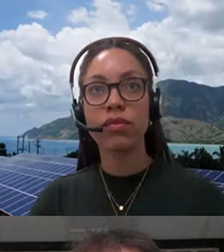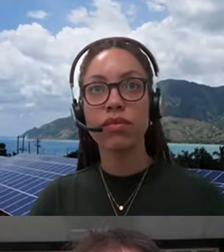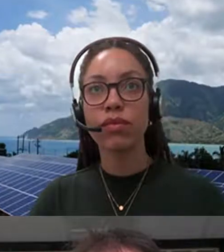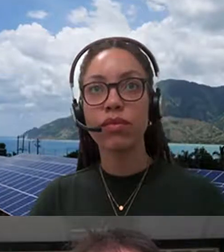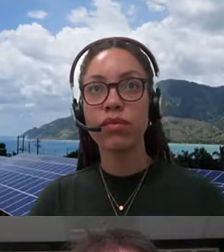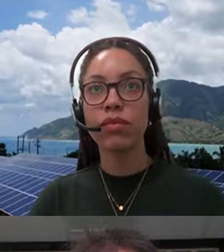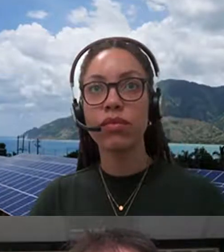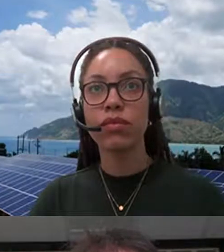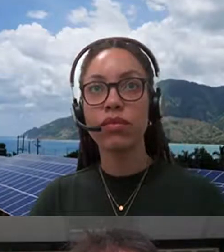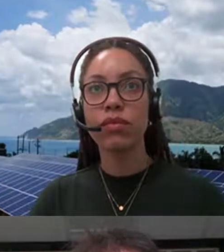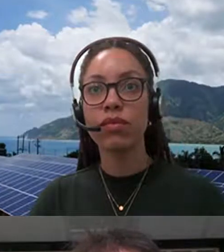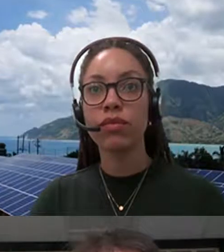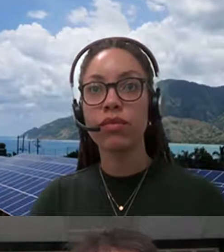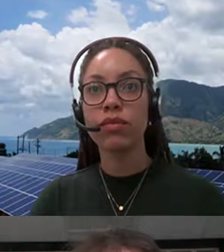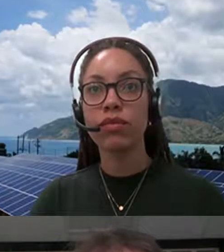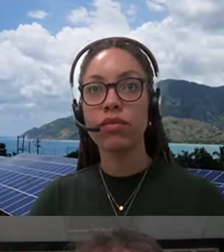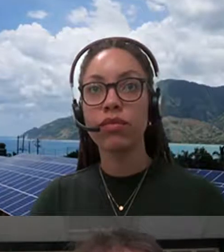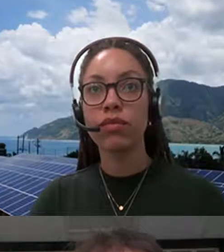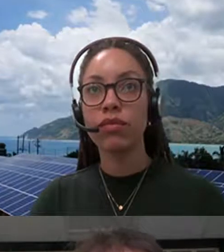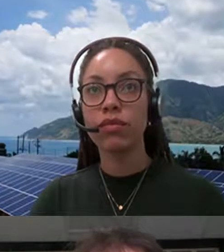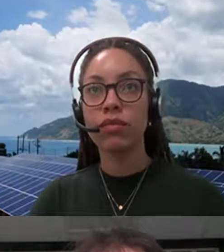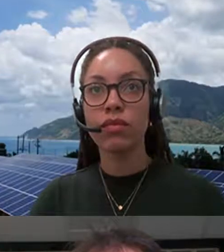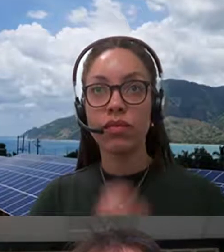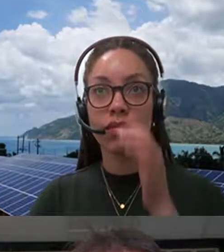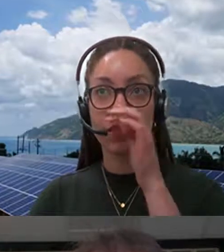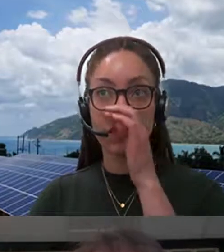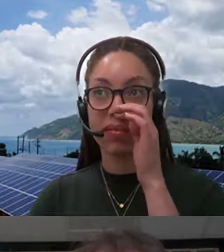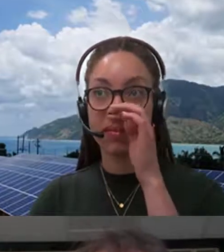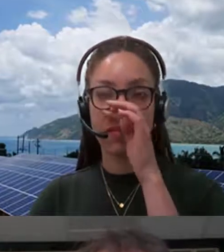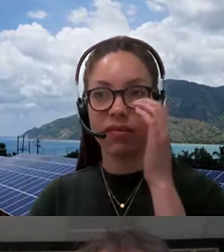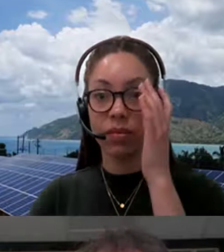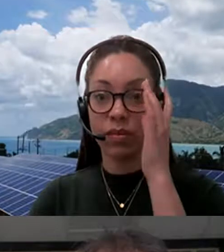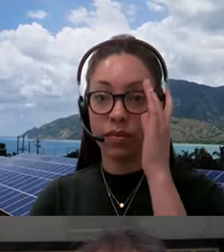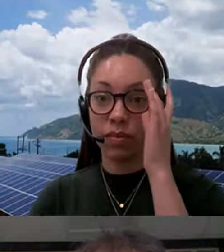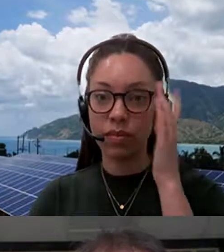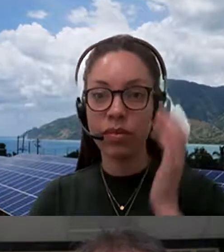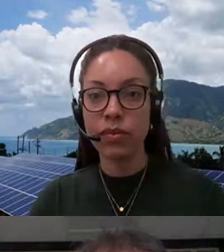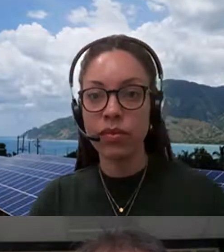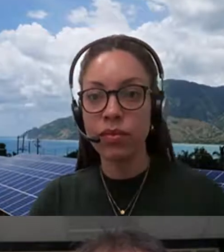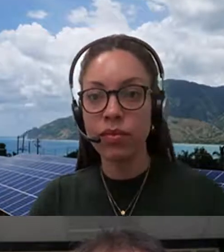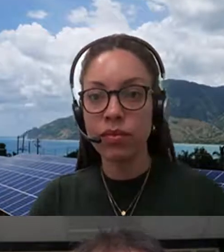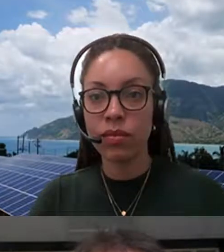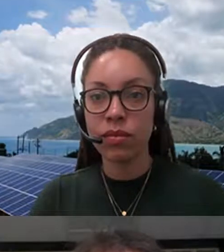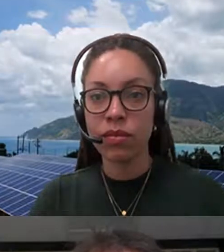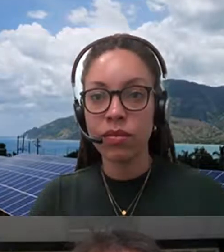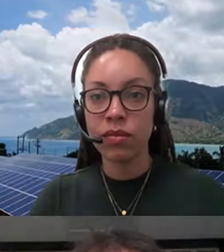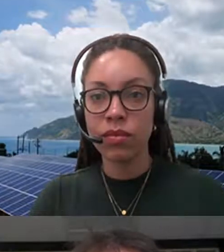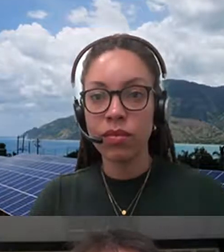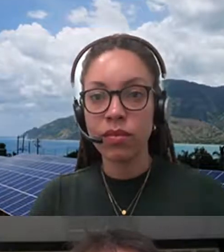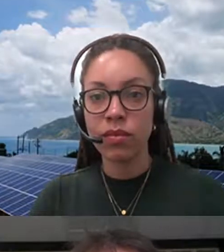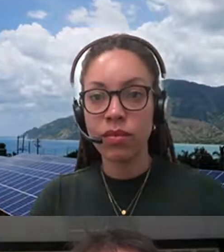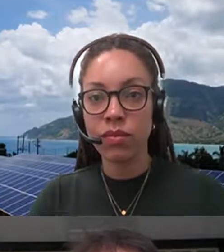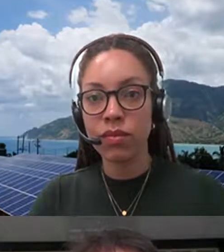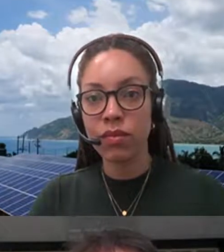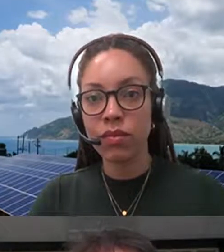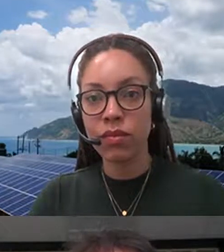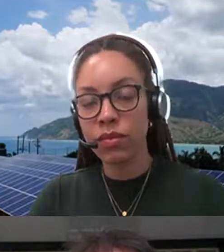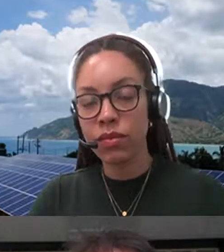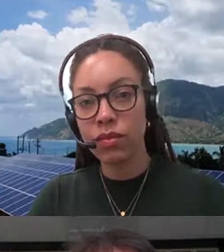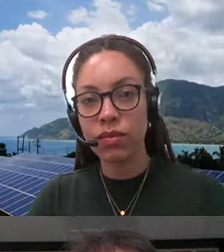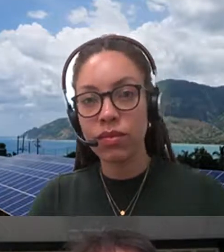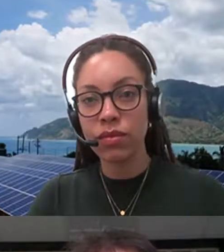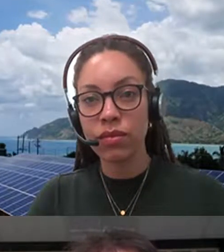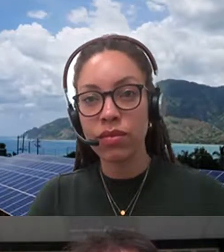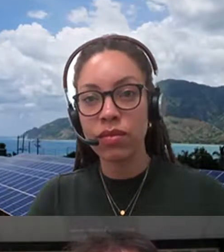is so right. You know, the first thing you should do is look to control. And when we looked at what was controllable for some of our